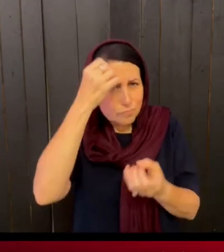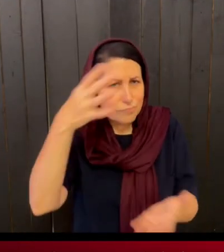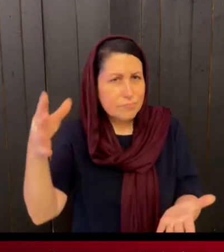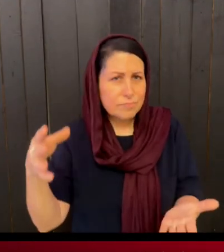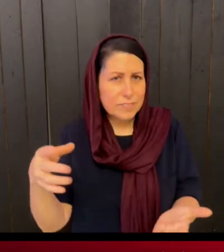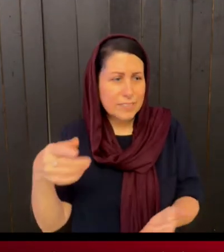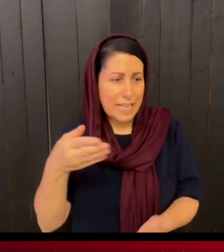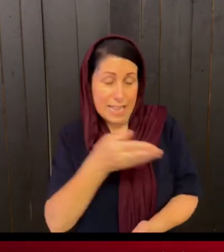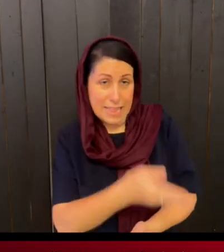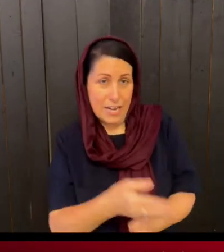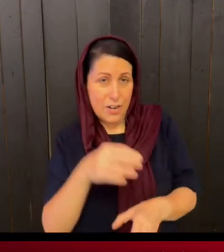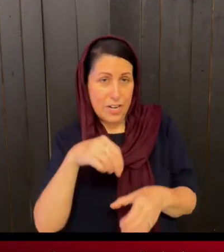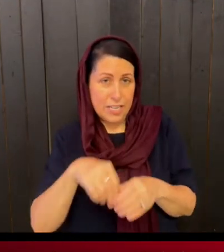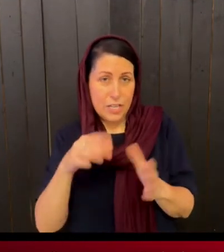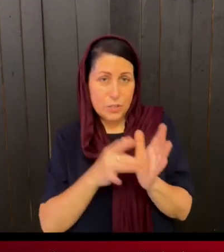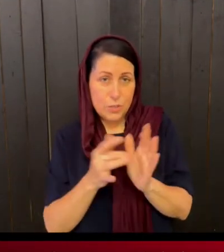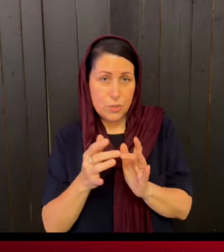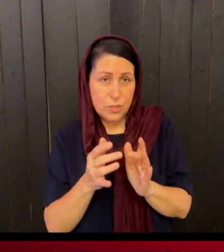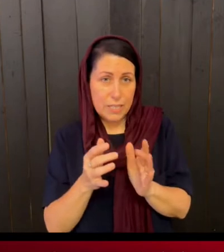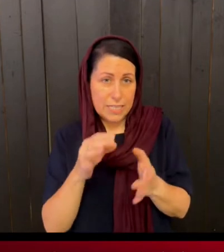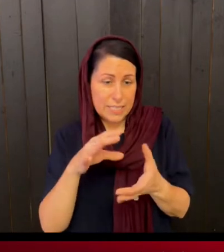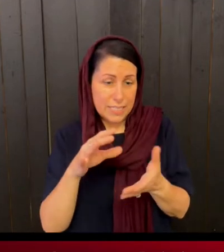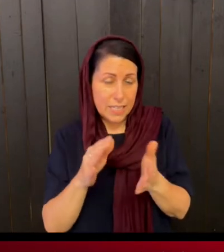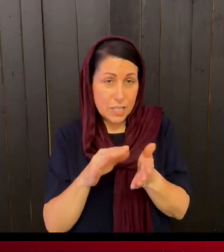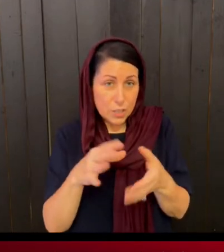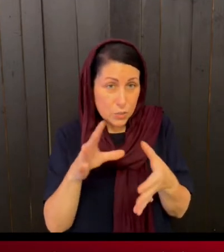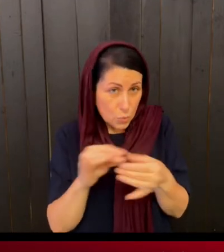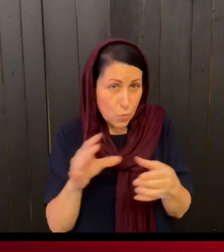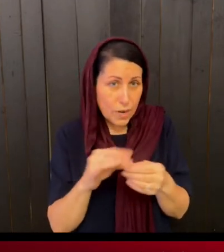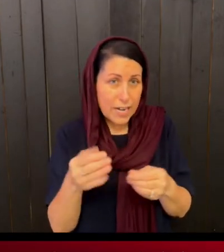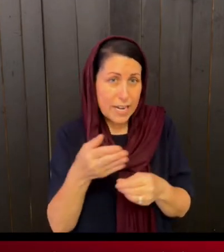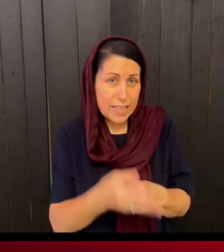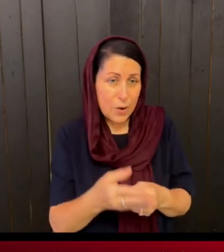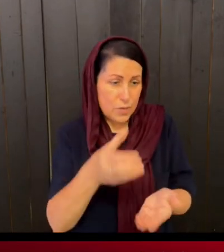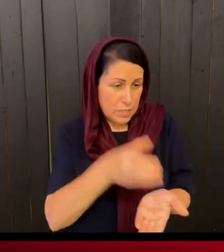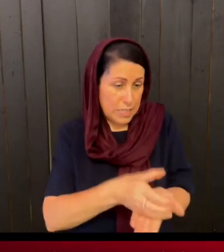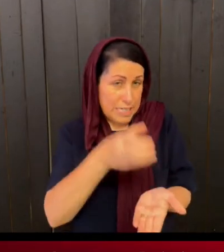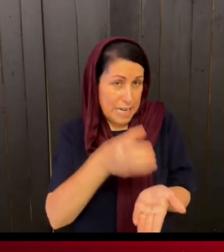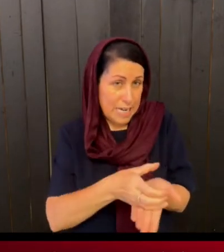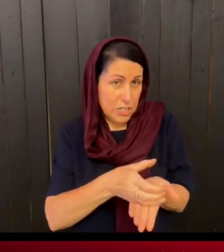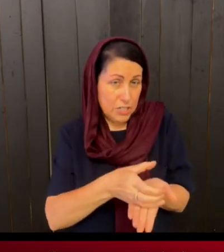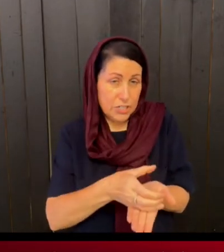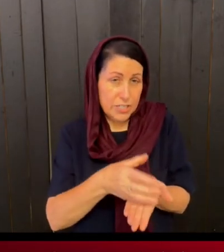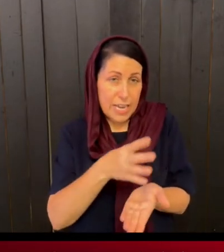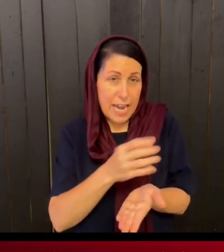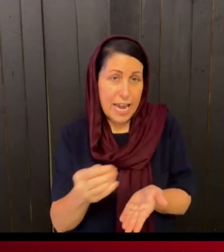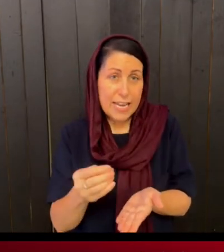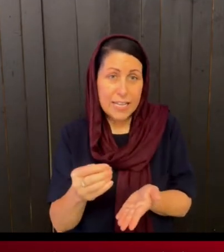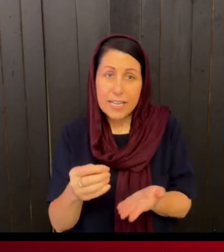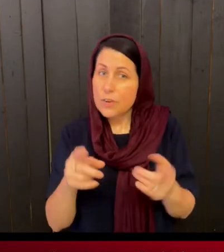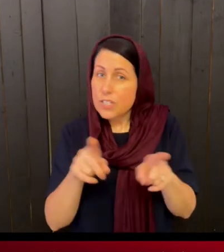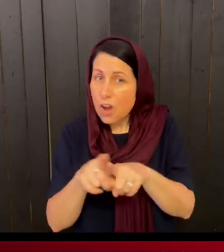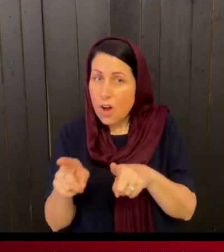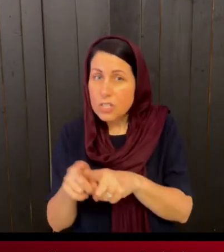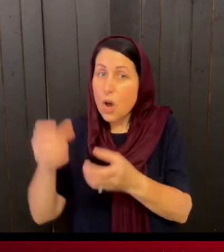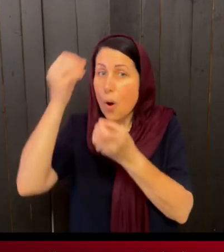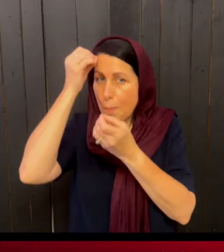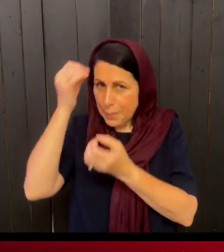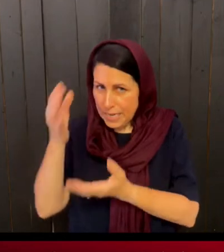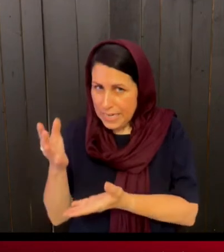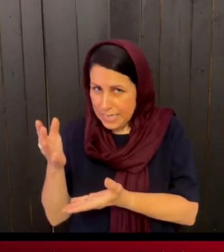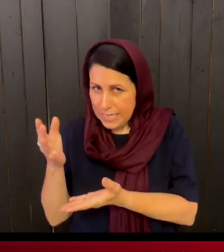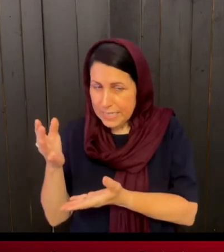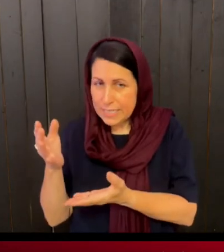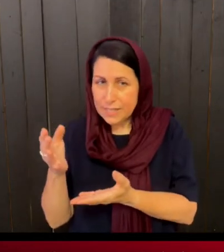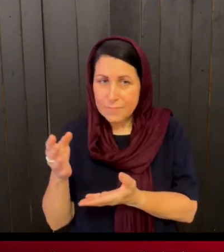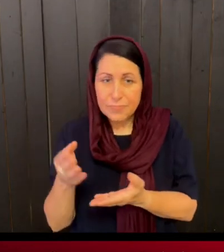used. But there was also a level of obedience. These servants had to take these water pots